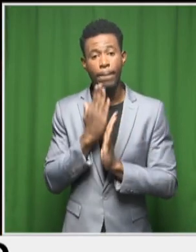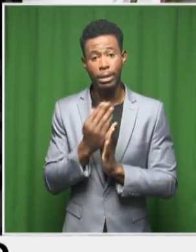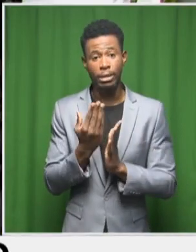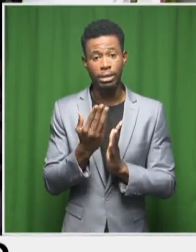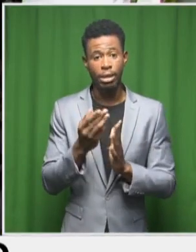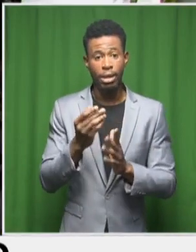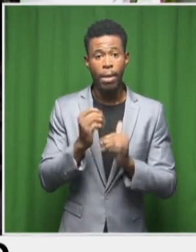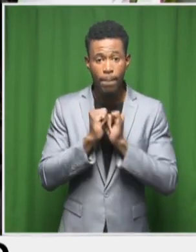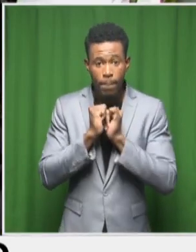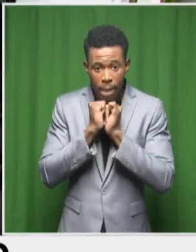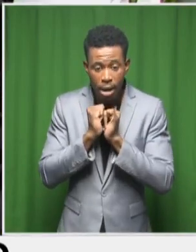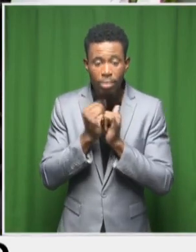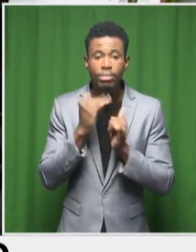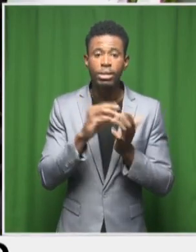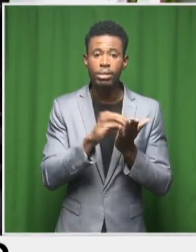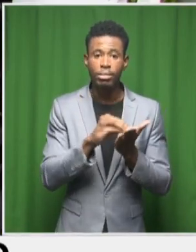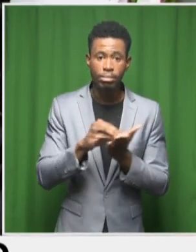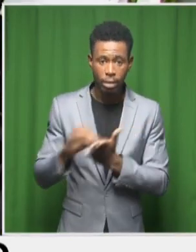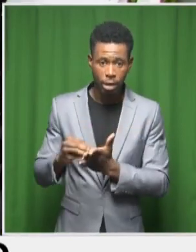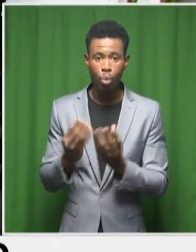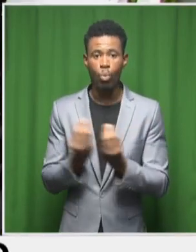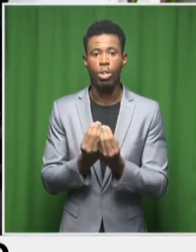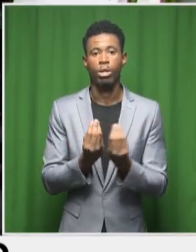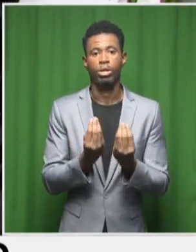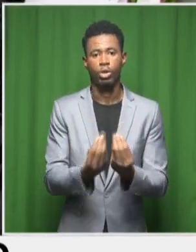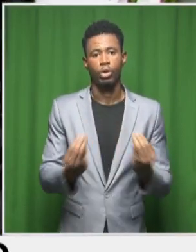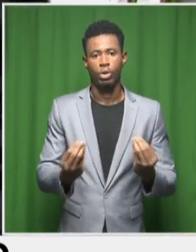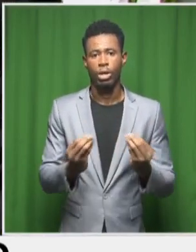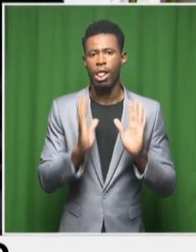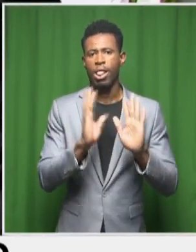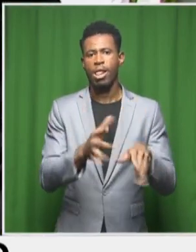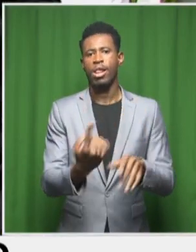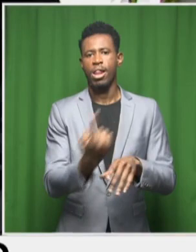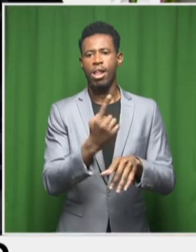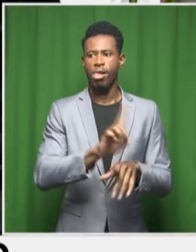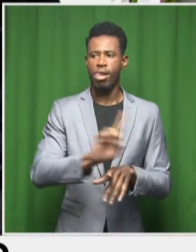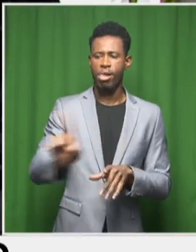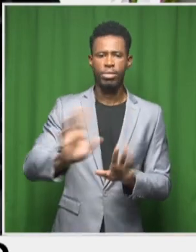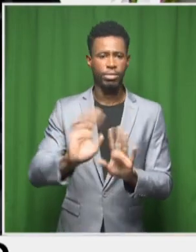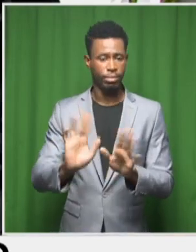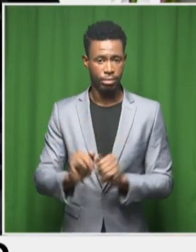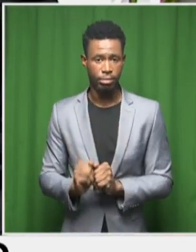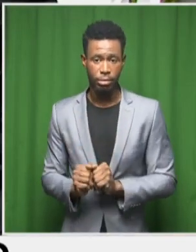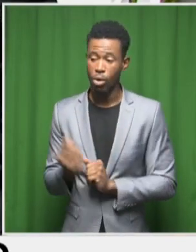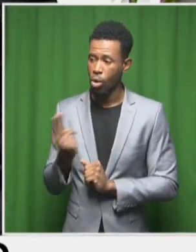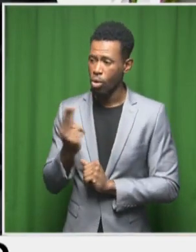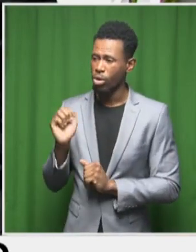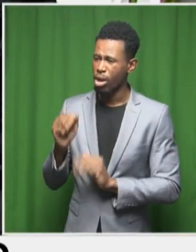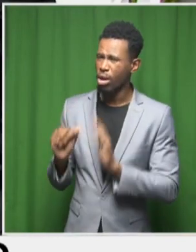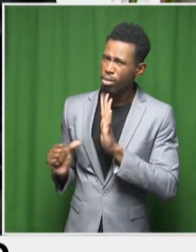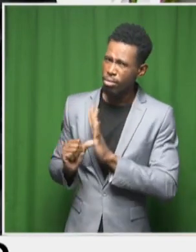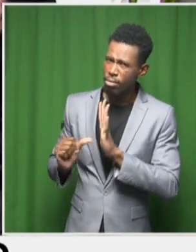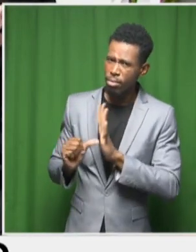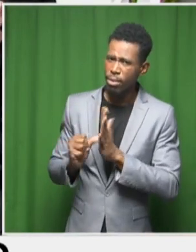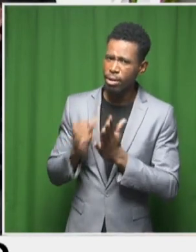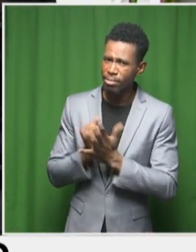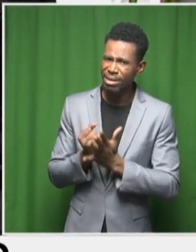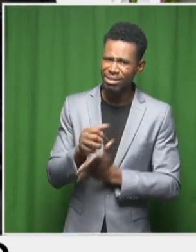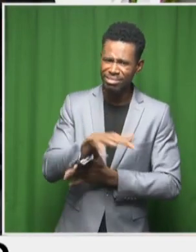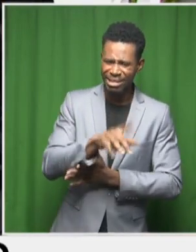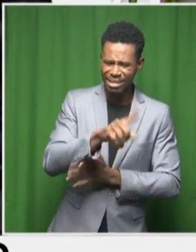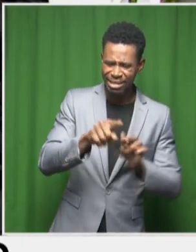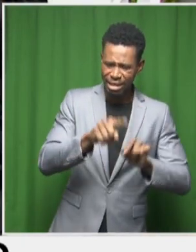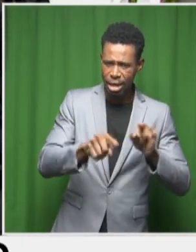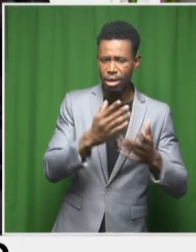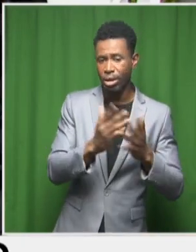your kids. Yeah, it's important to look after them as well, and also important to have different areas for people to watch, because the tickets are expensive.